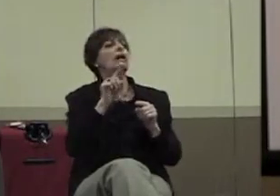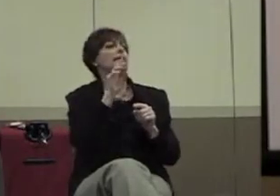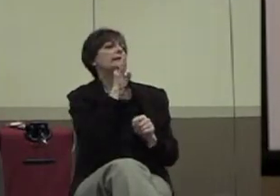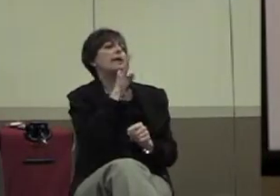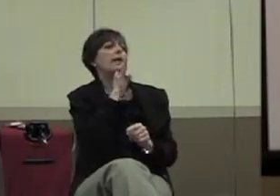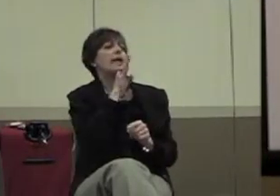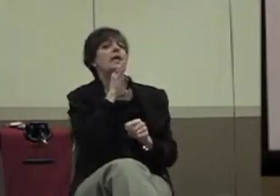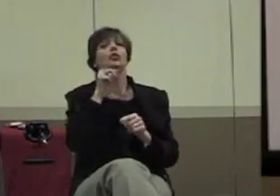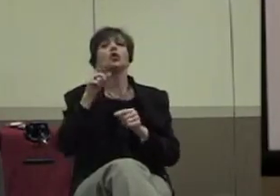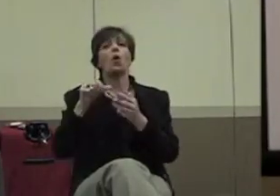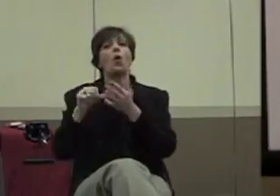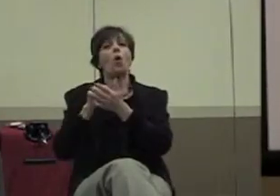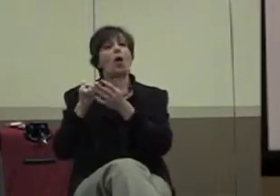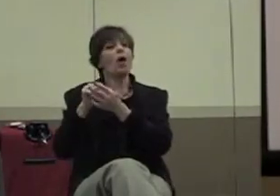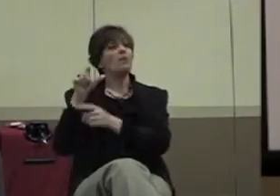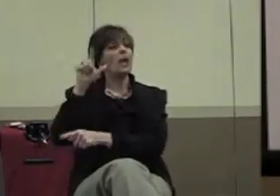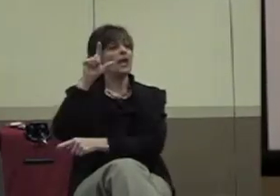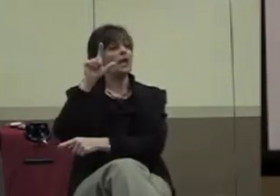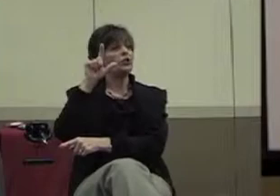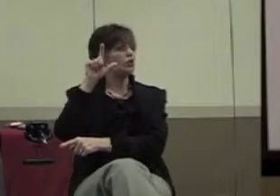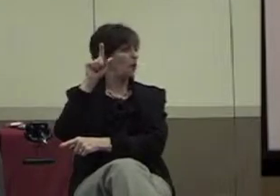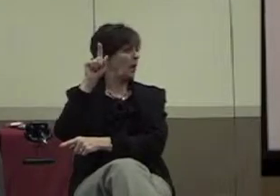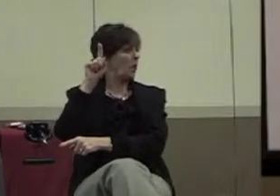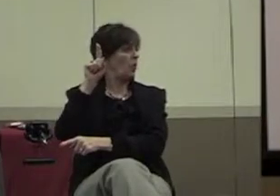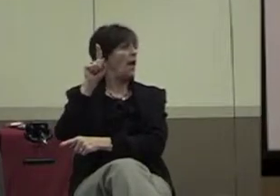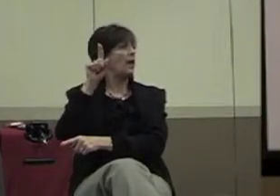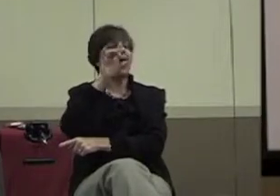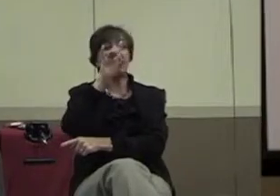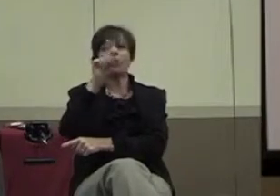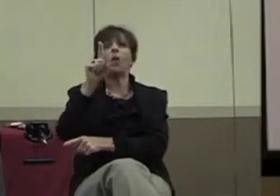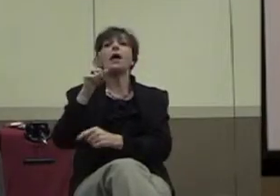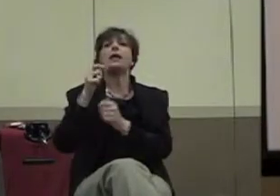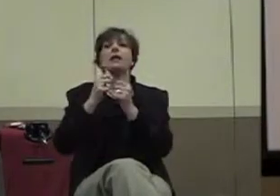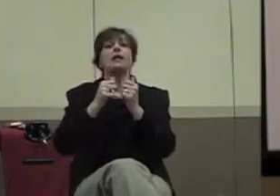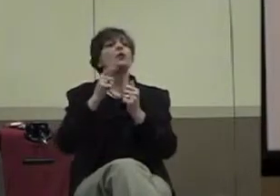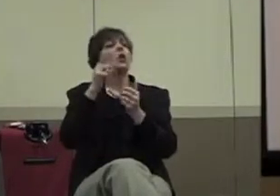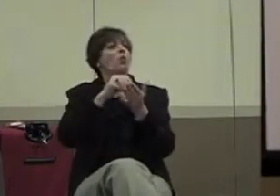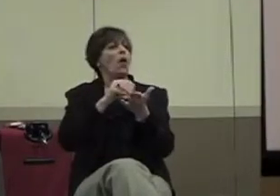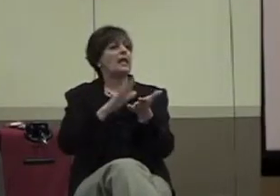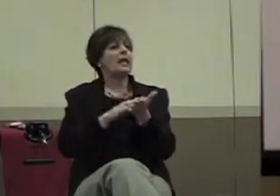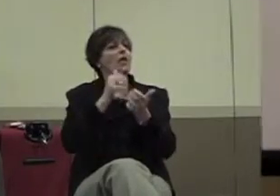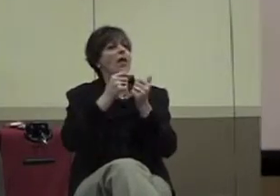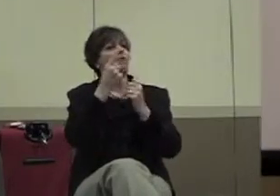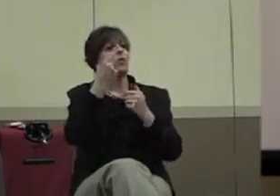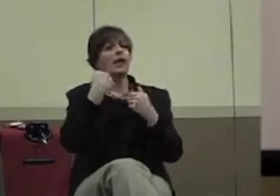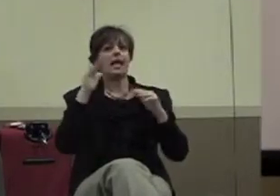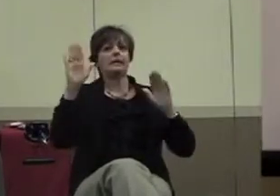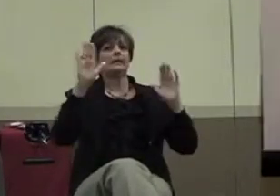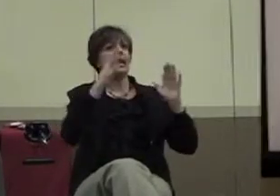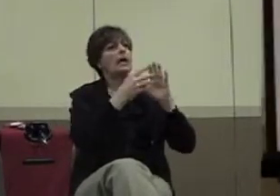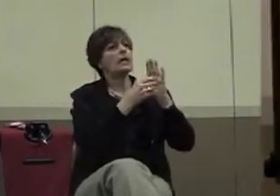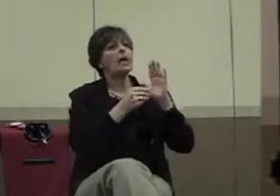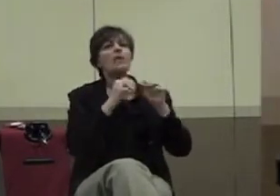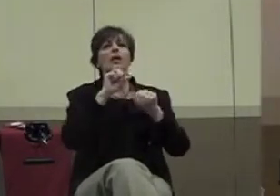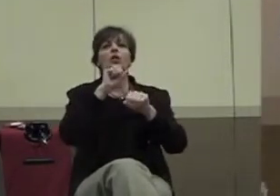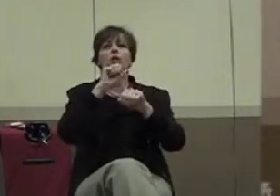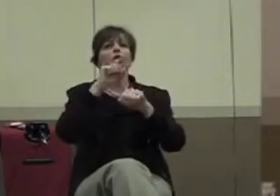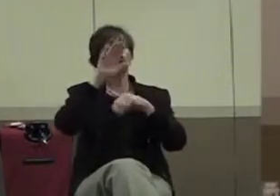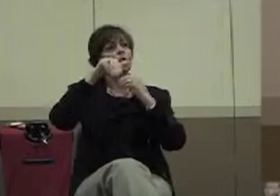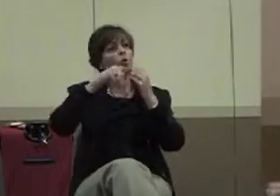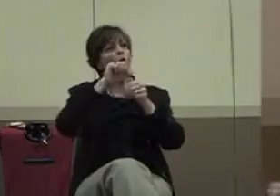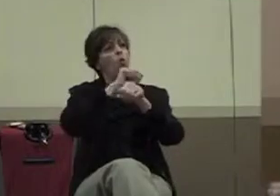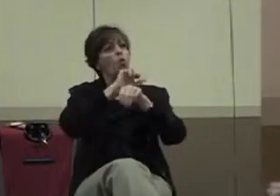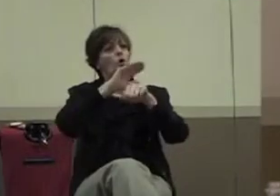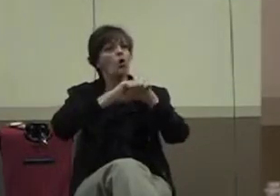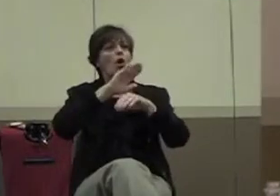it down, and everybody has a copy of this so that everybody is working on all 4 Ps and putting them in place. The